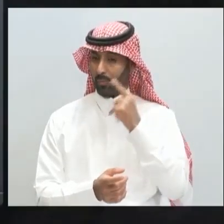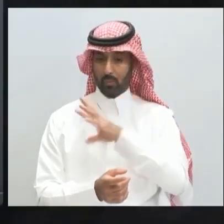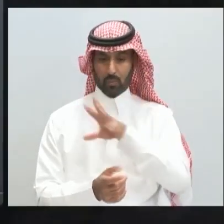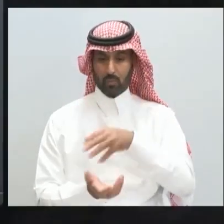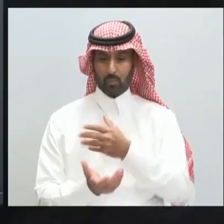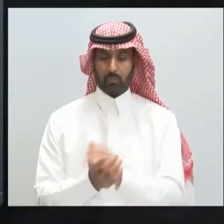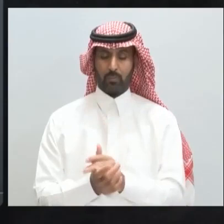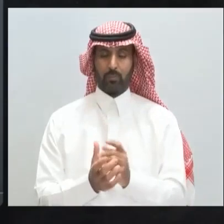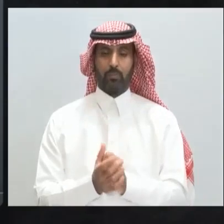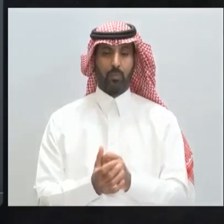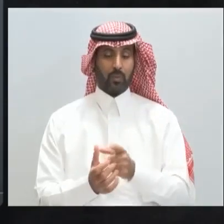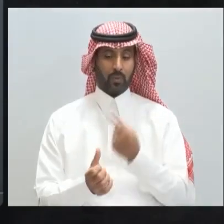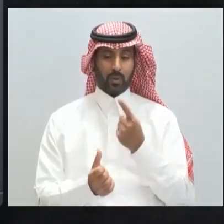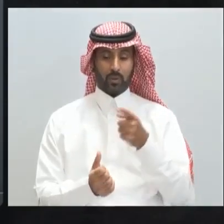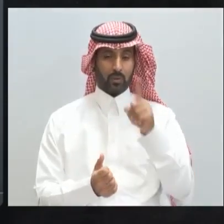question.